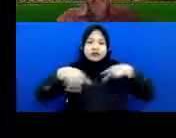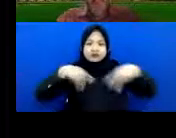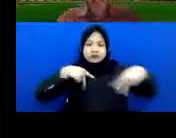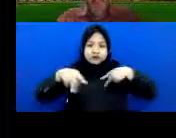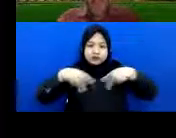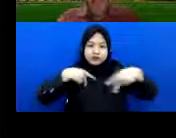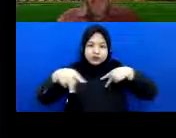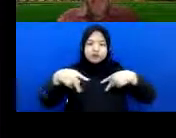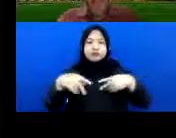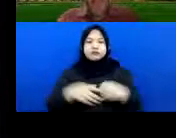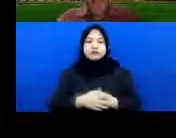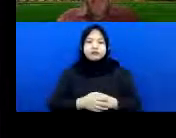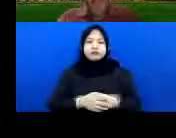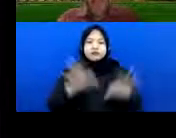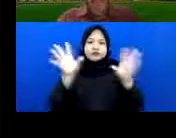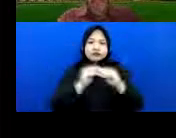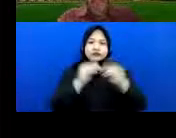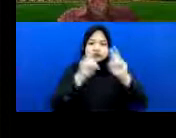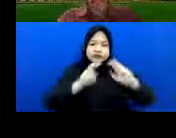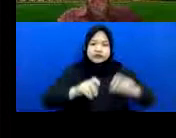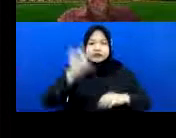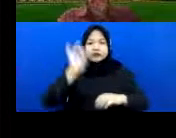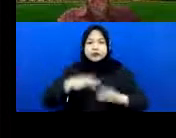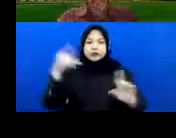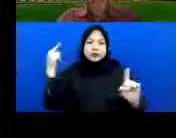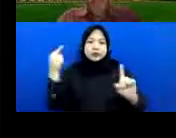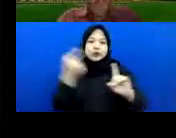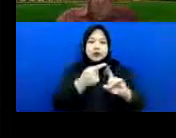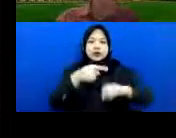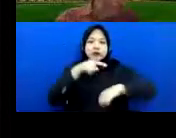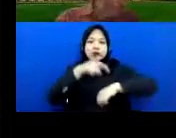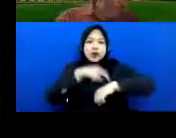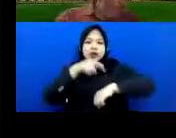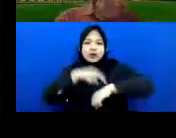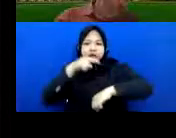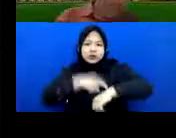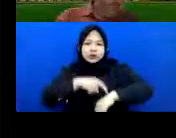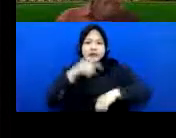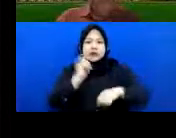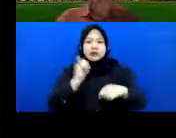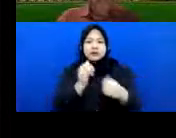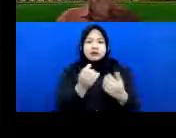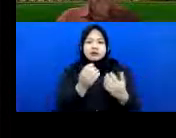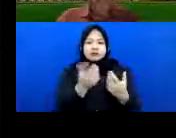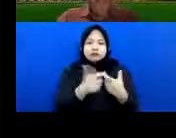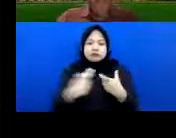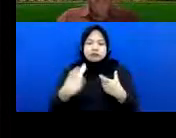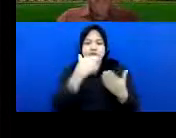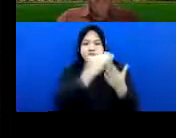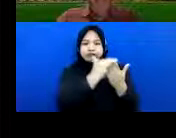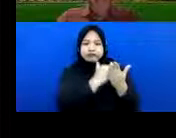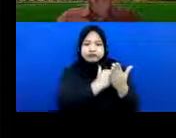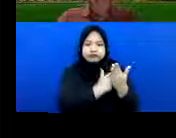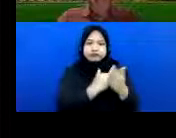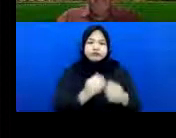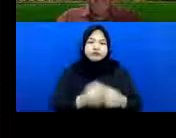one, a summary of the research, including purpose, duration, which is the interview session and the research period, and